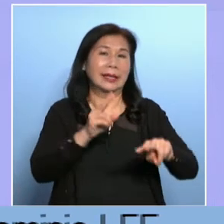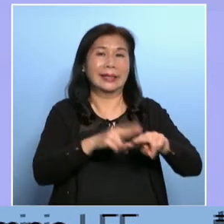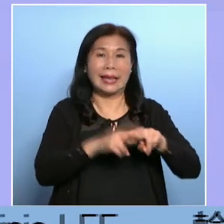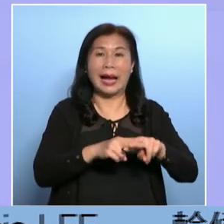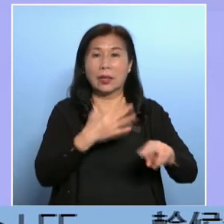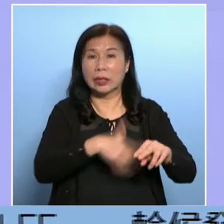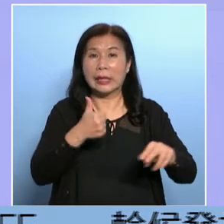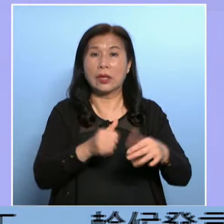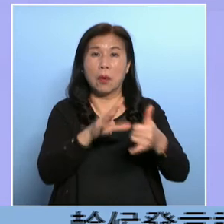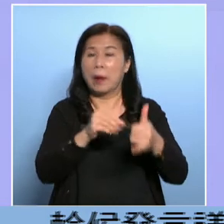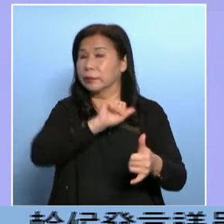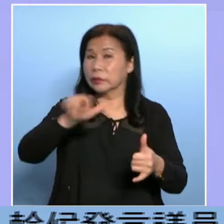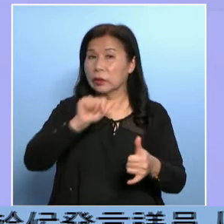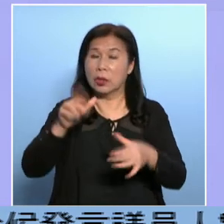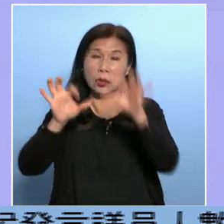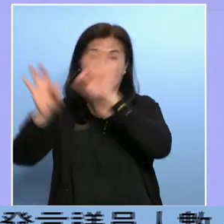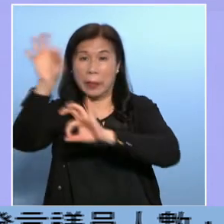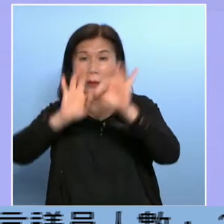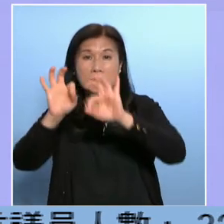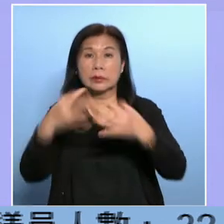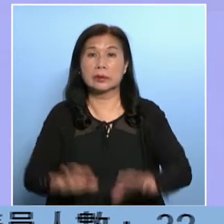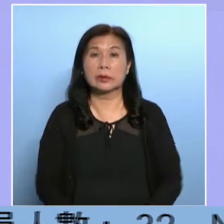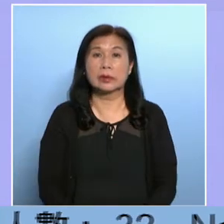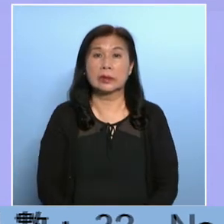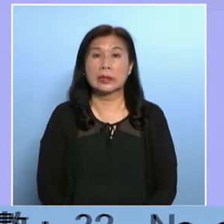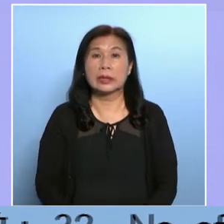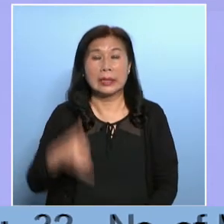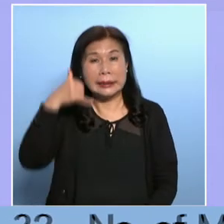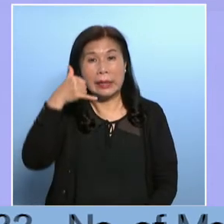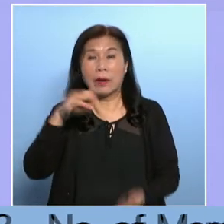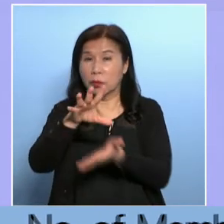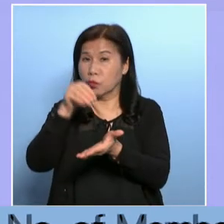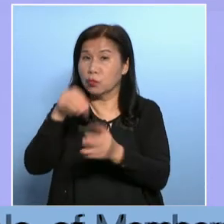cannot compare to the health code or the Singapore equivalent.